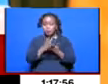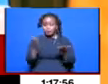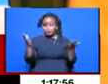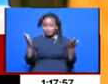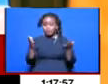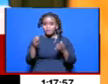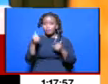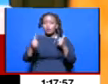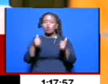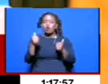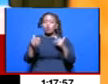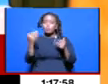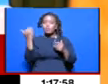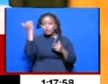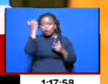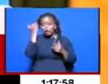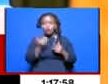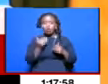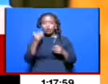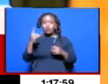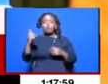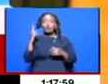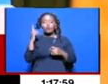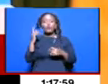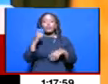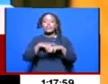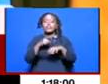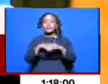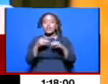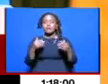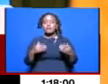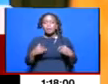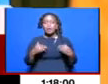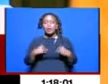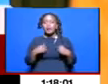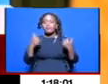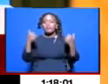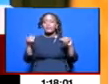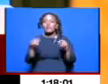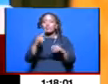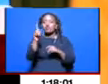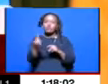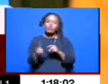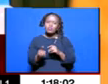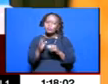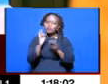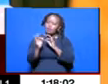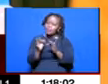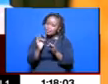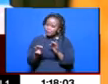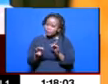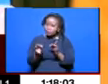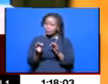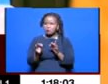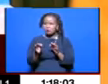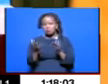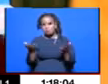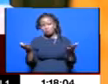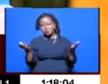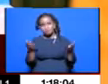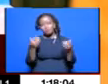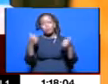a court of law, when faced with the question as to whether a